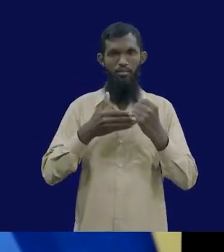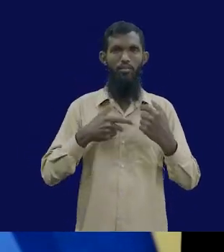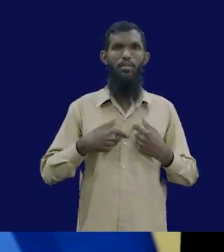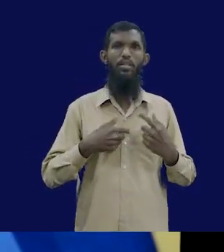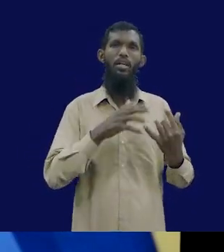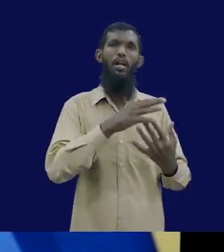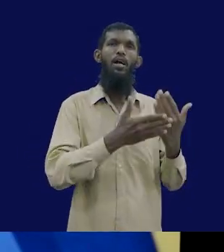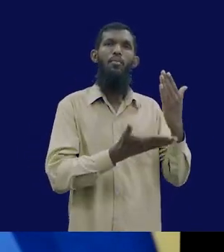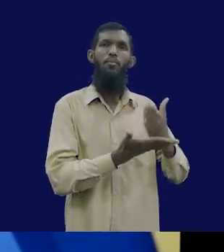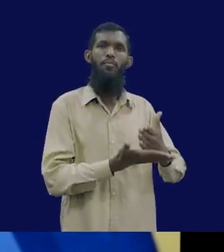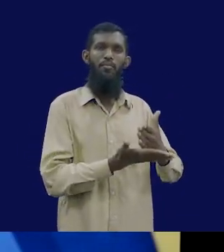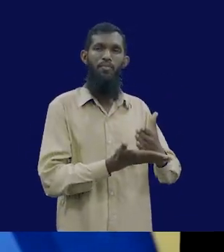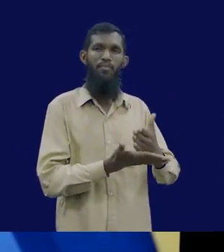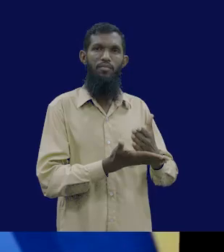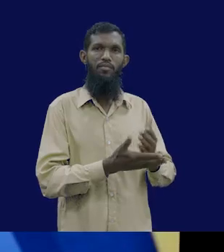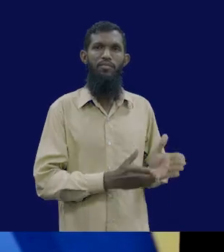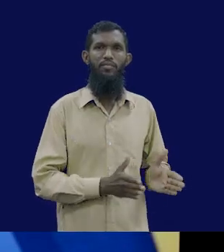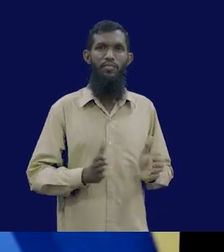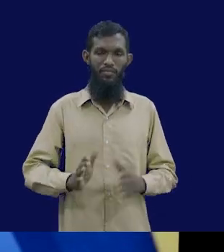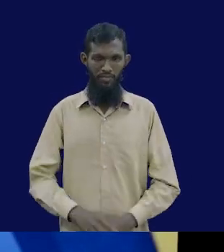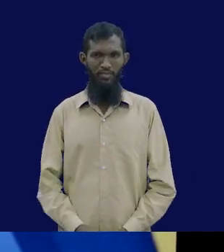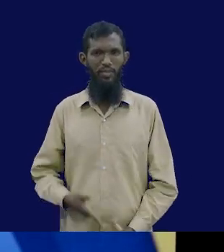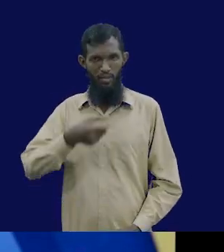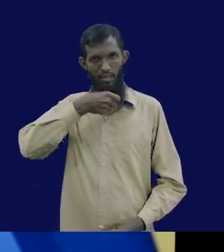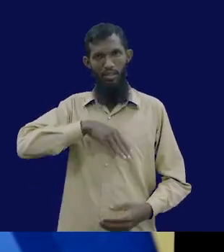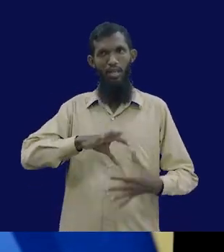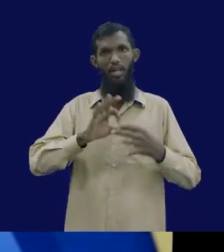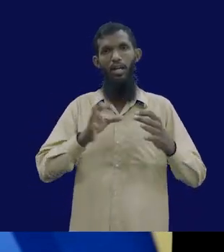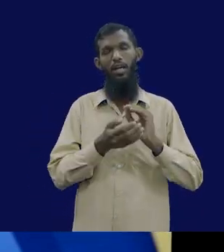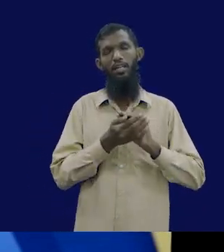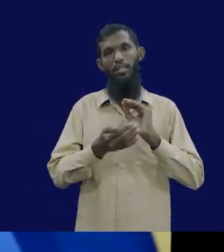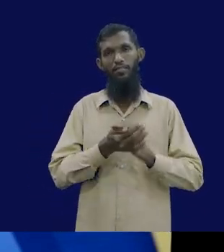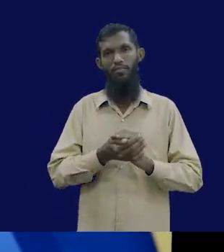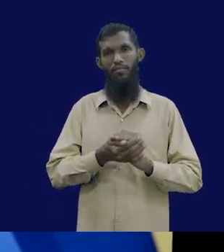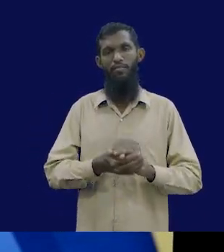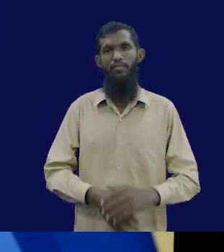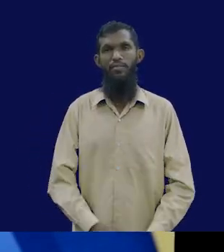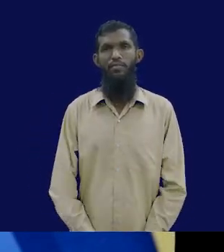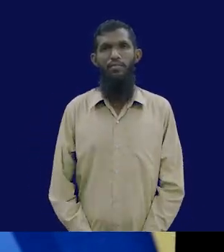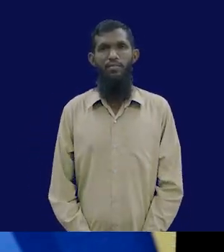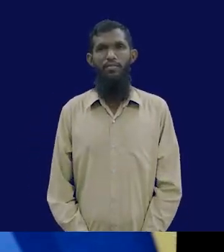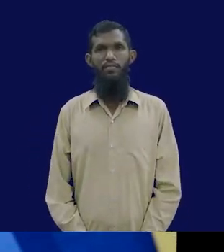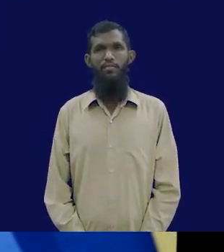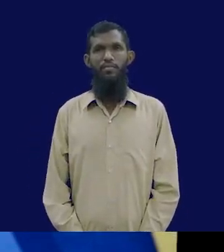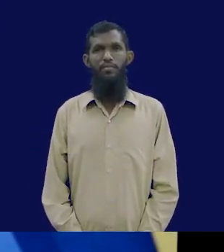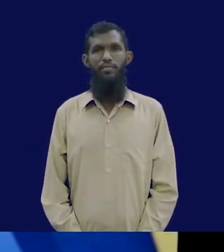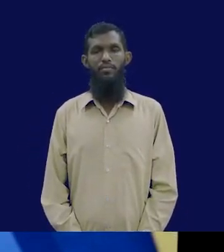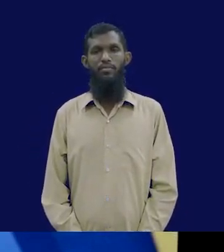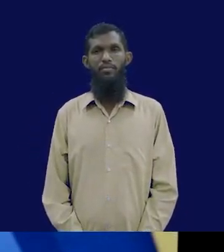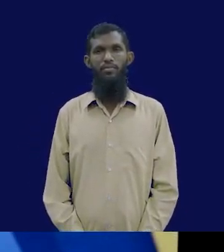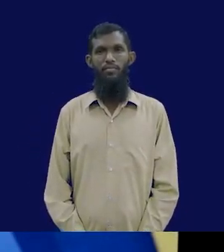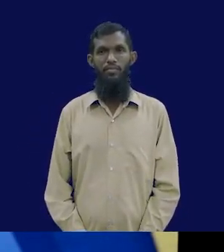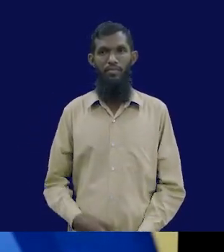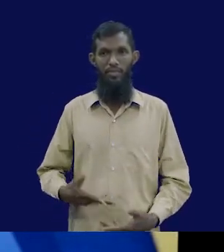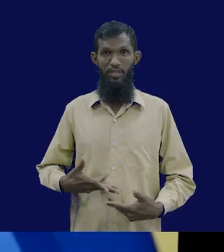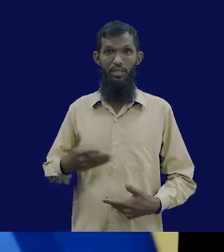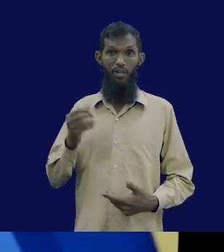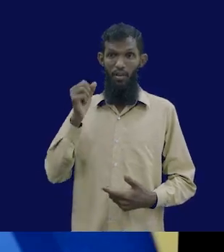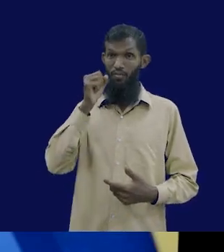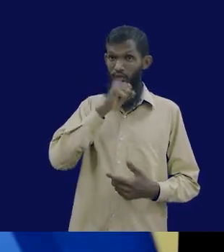Qiyamah. As in the hadith of Abdullah bin Amr, that Rasulullah sallallahu alayhi wa sallam said, fasting and the